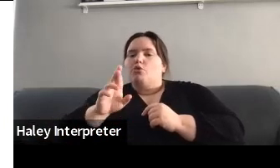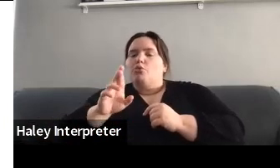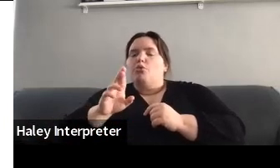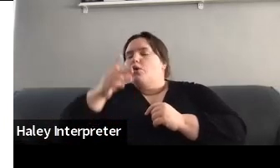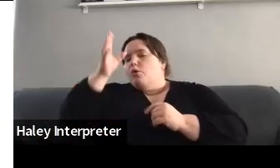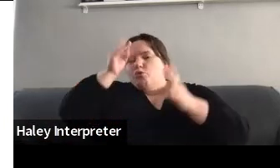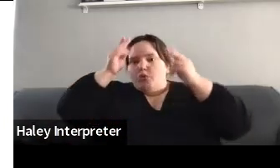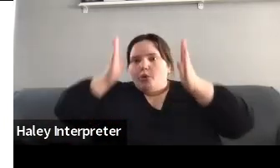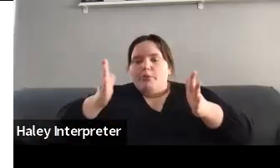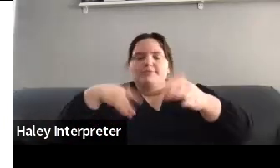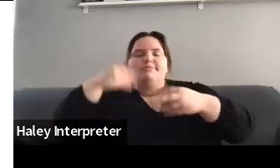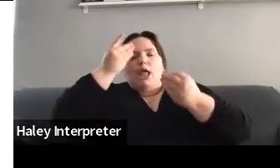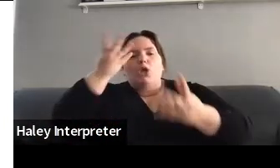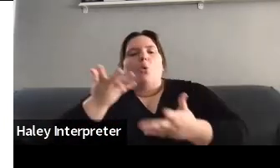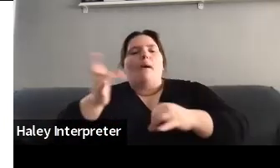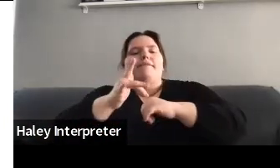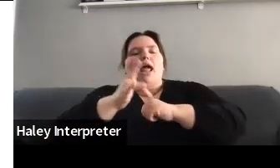what's available.